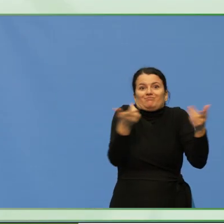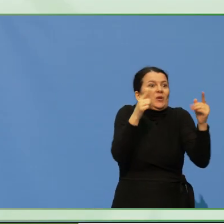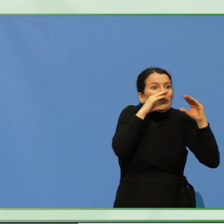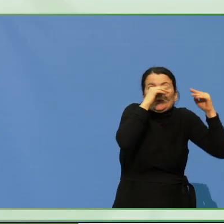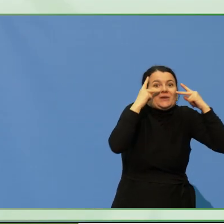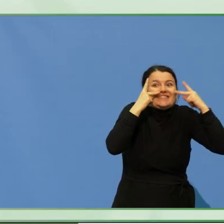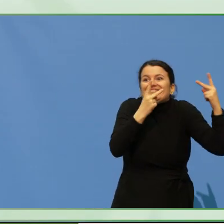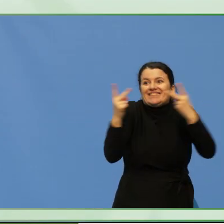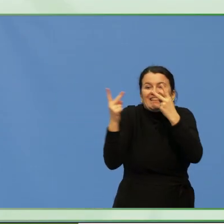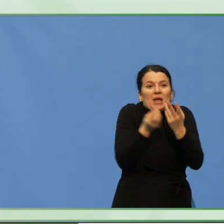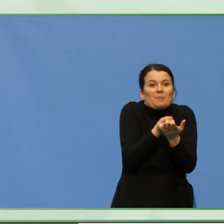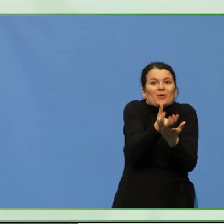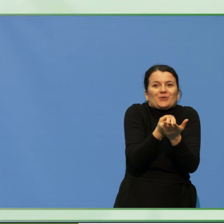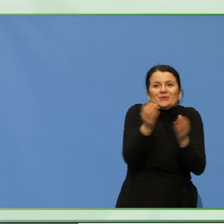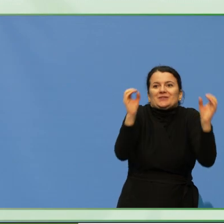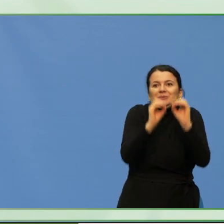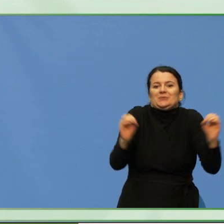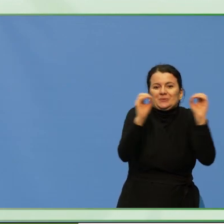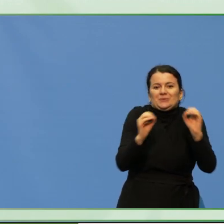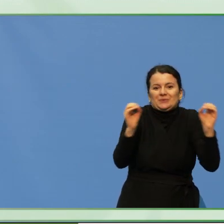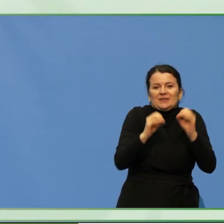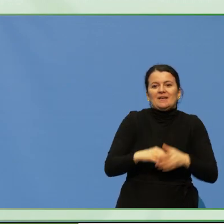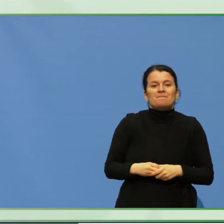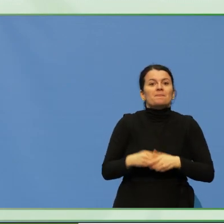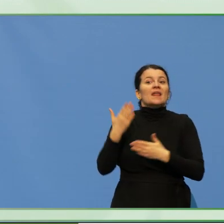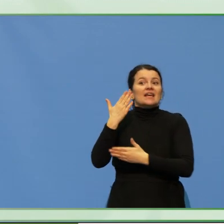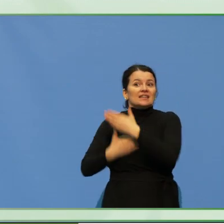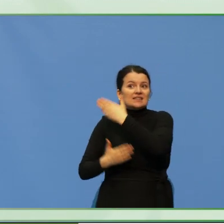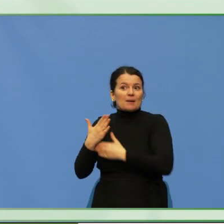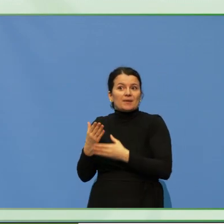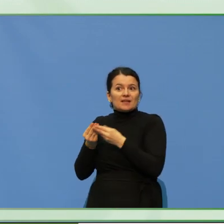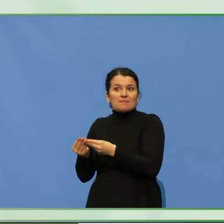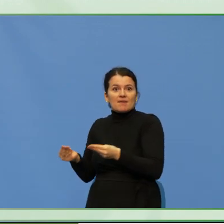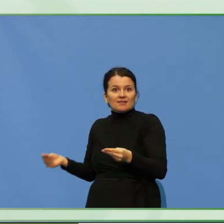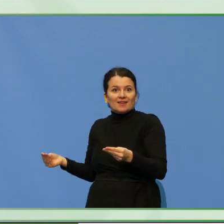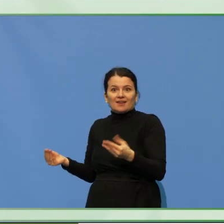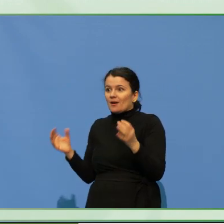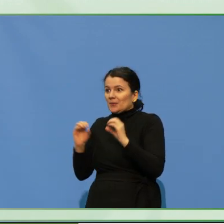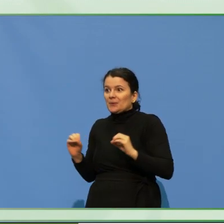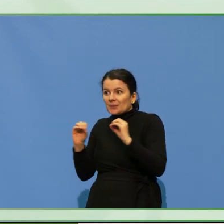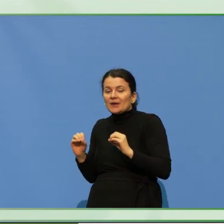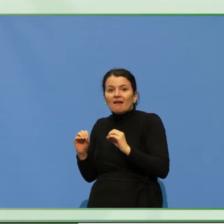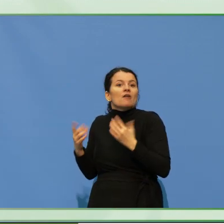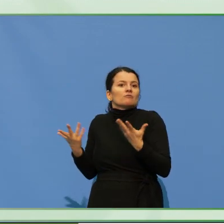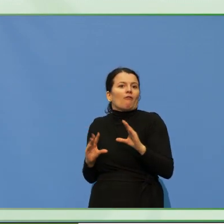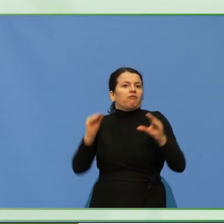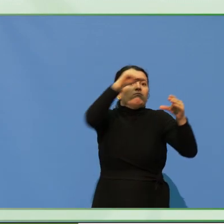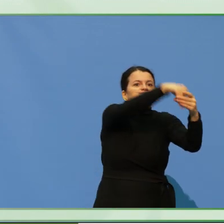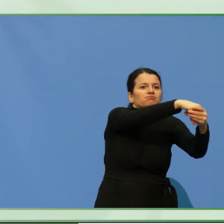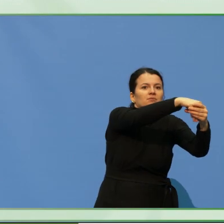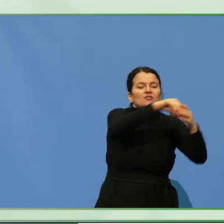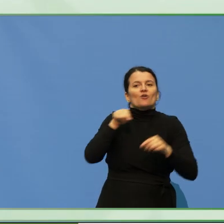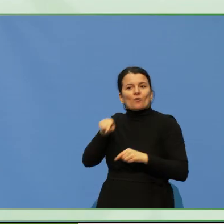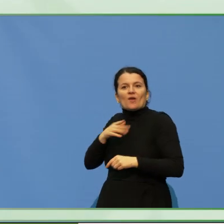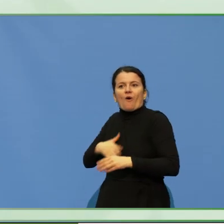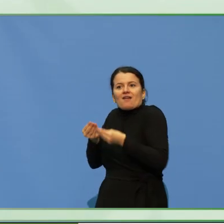to disabled people, or there isn't enough mass material designed by disabled people. And that's what we're trying to fix in real time so that it can be